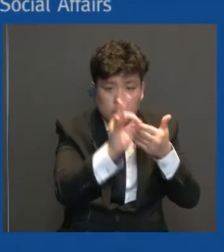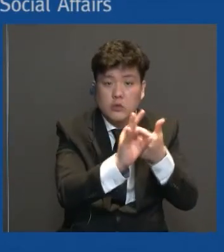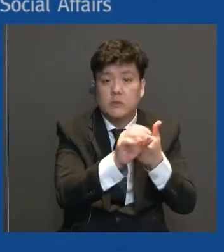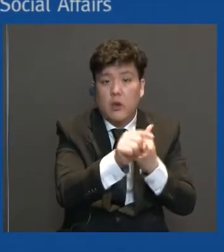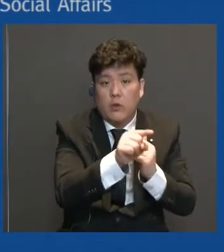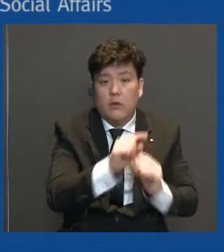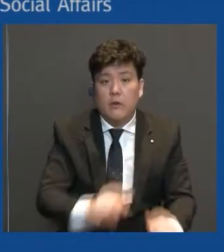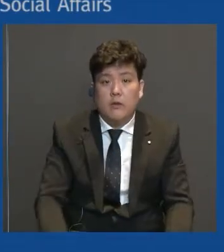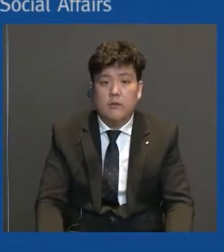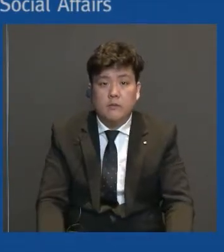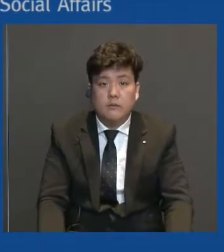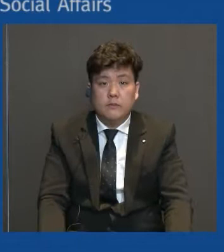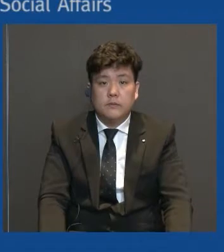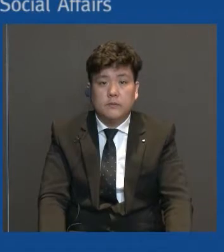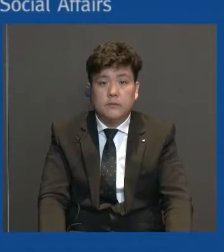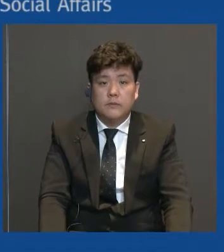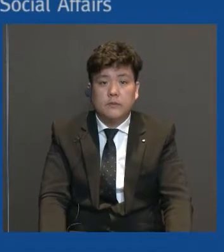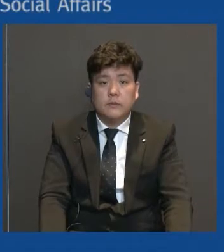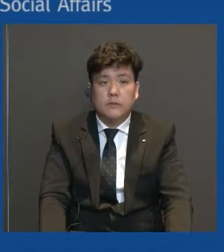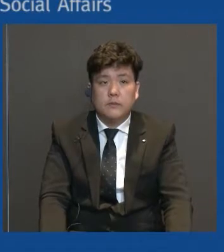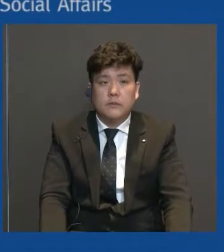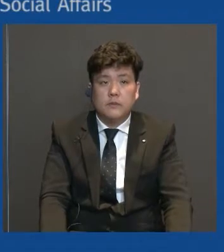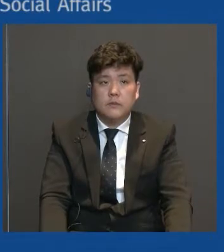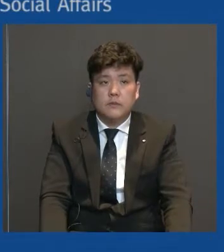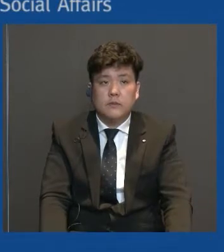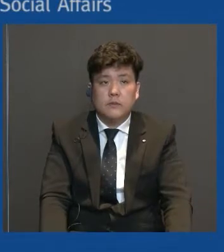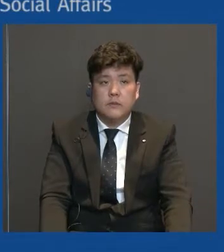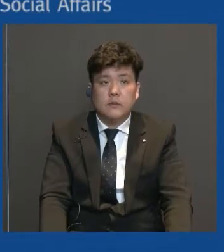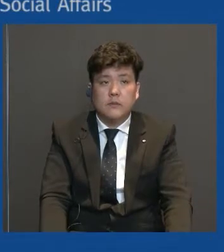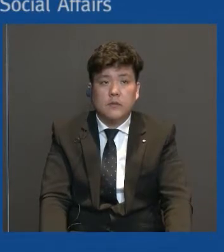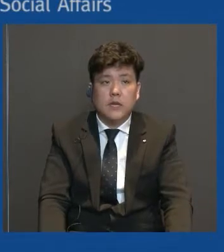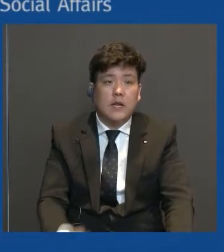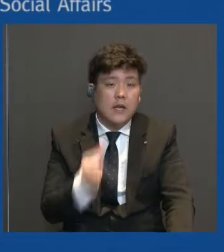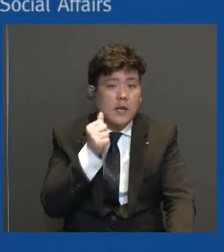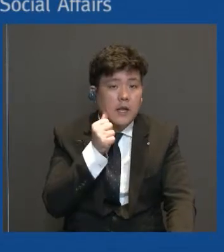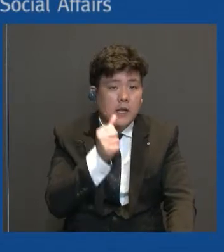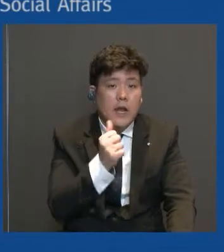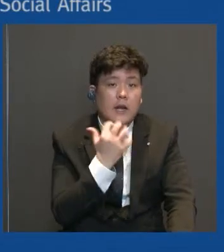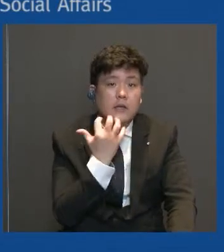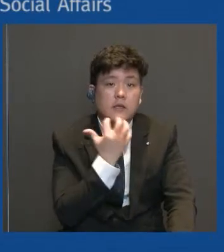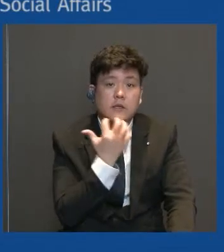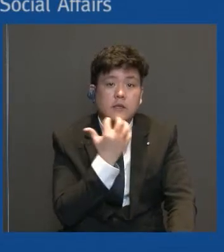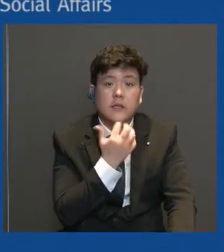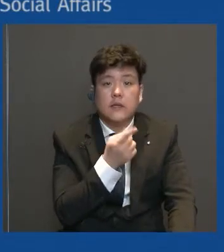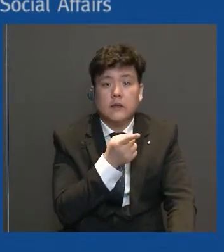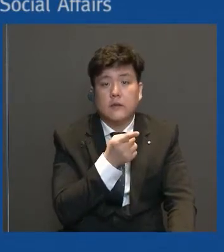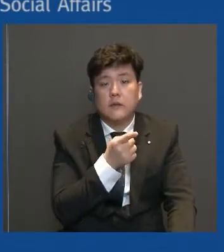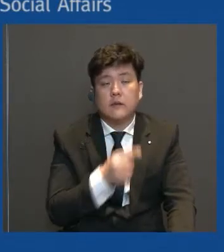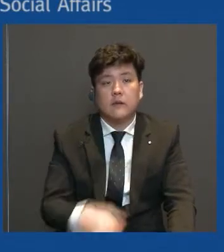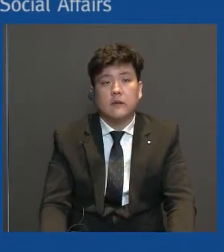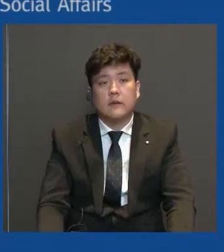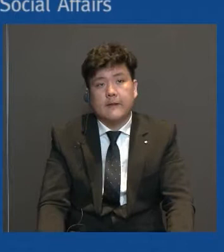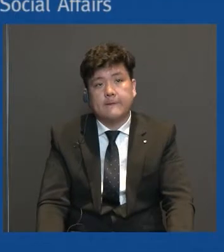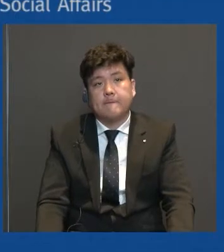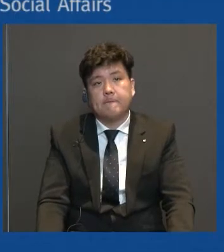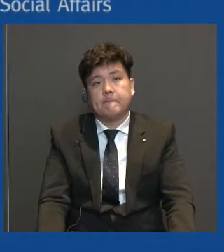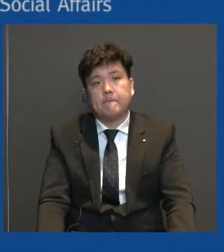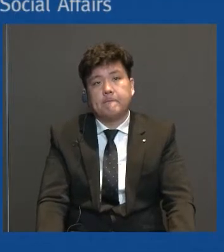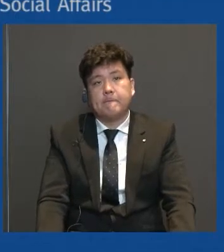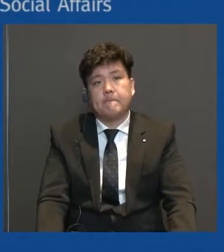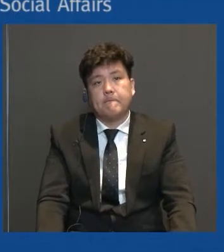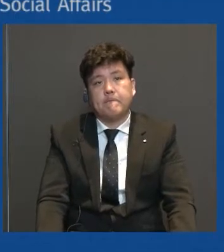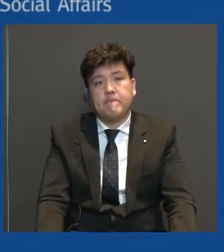light brown color indicate the mobility levels of age group